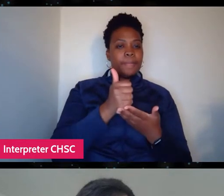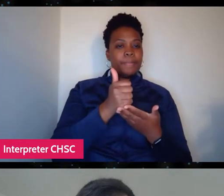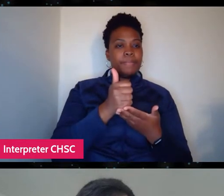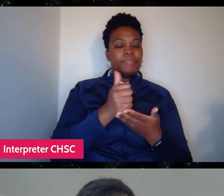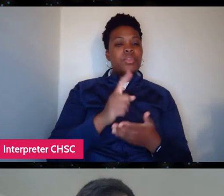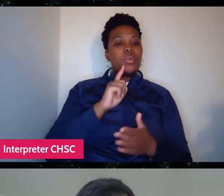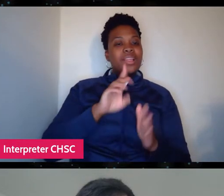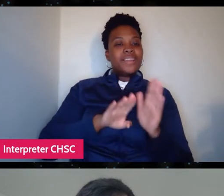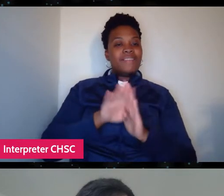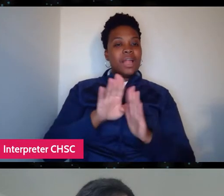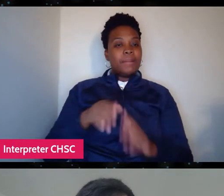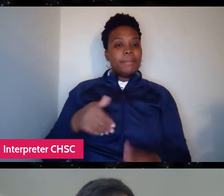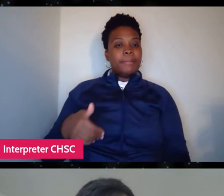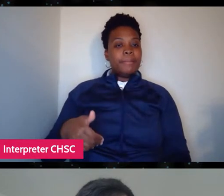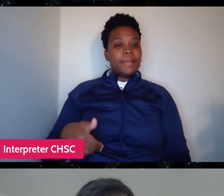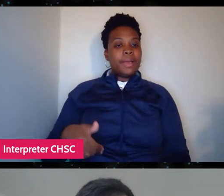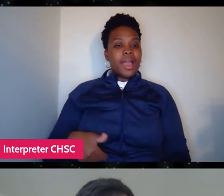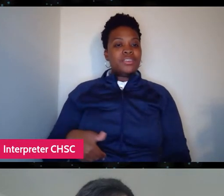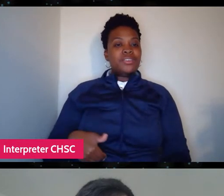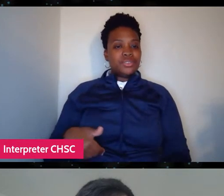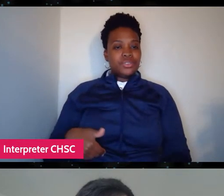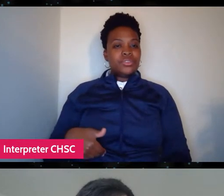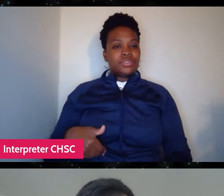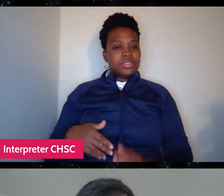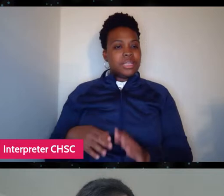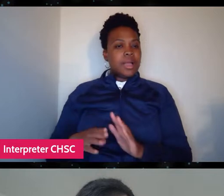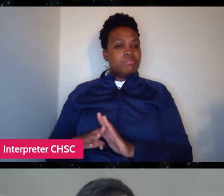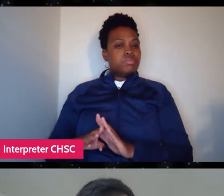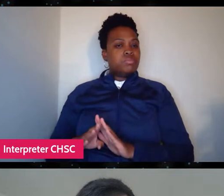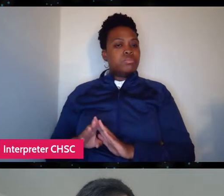it develops a consciousness. And I think for me,